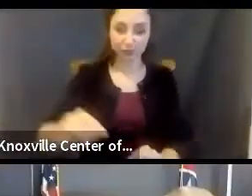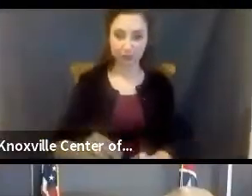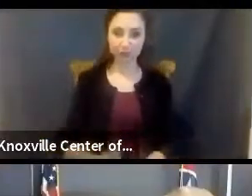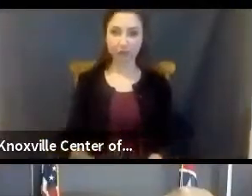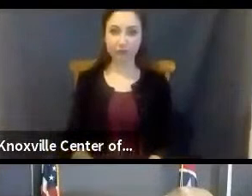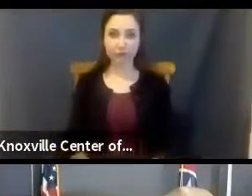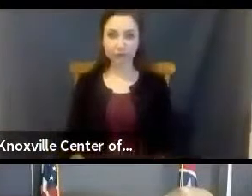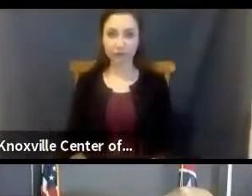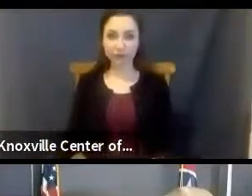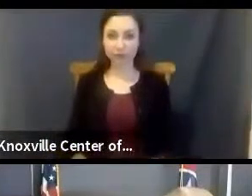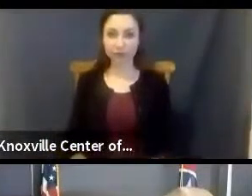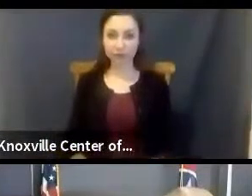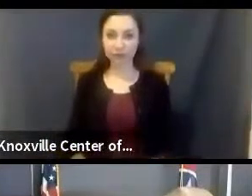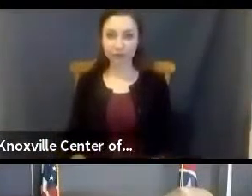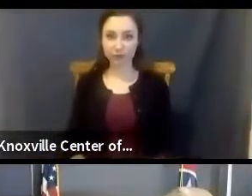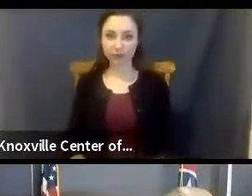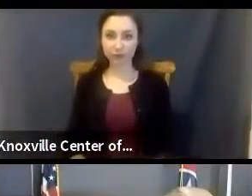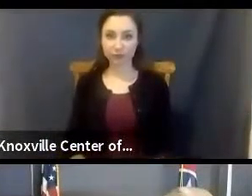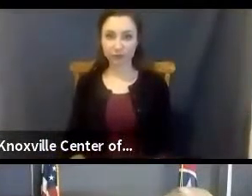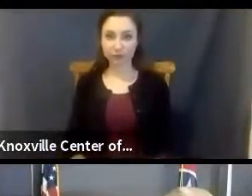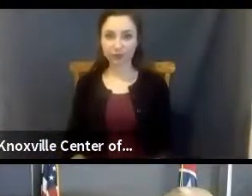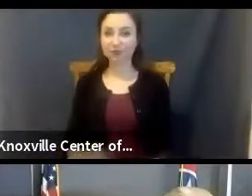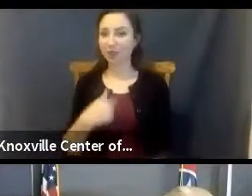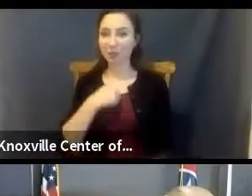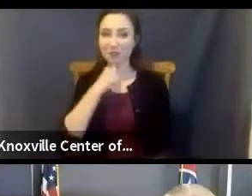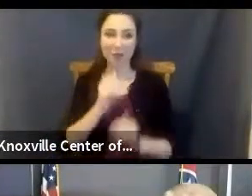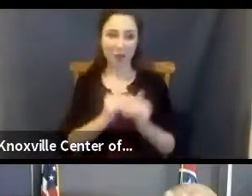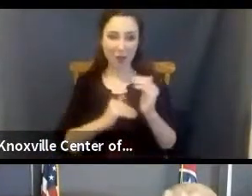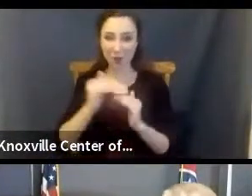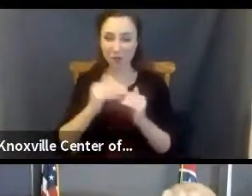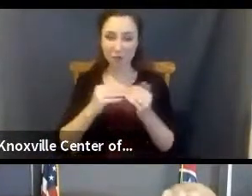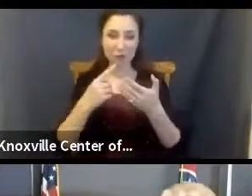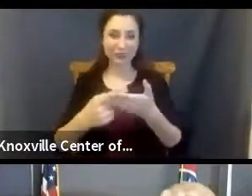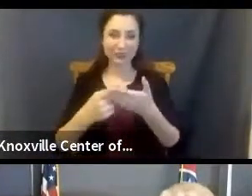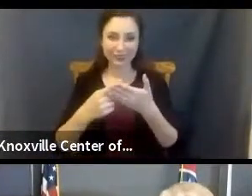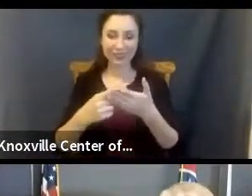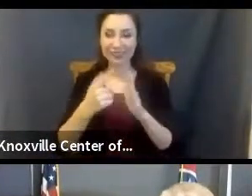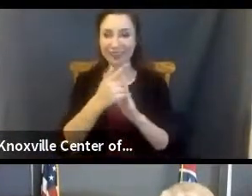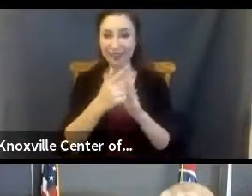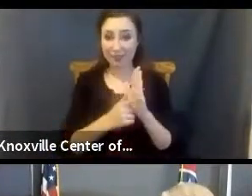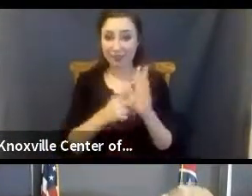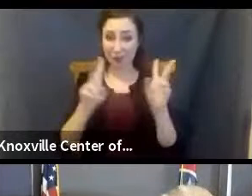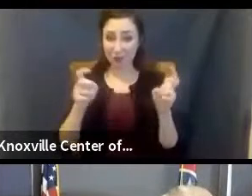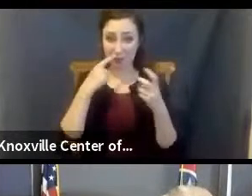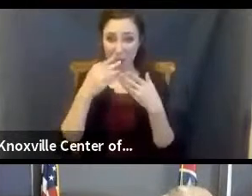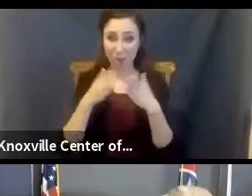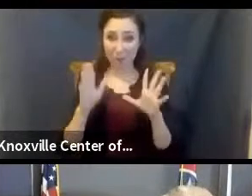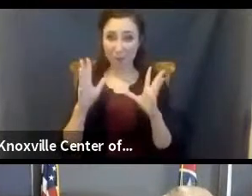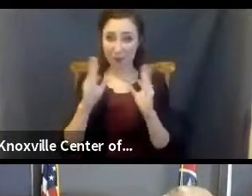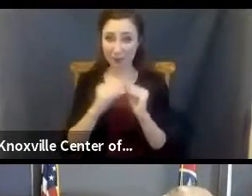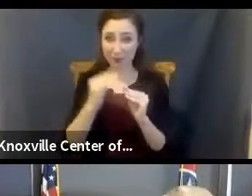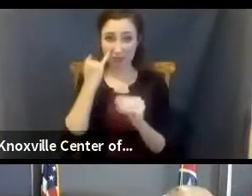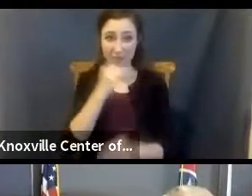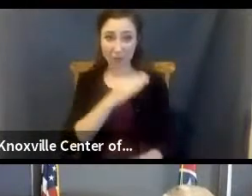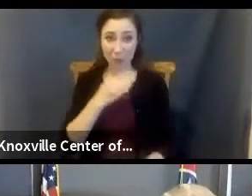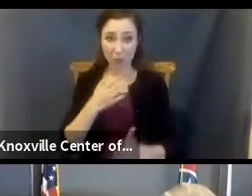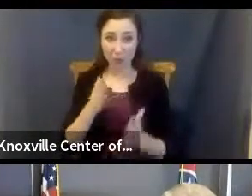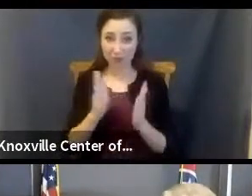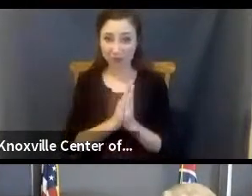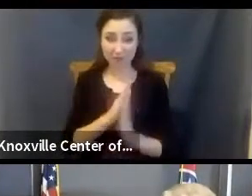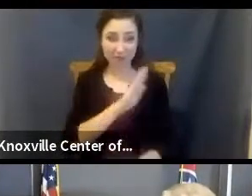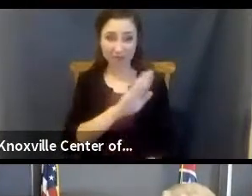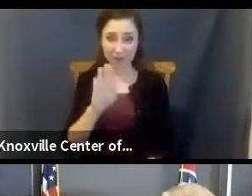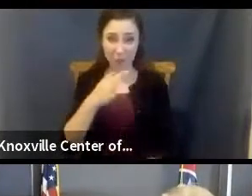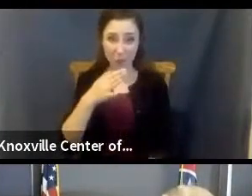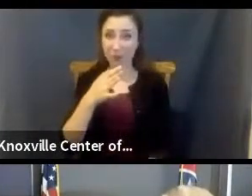strategy or legal issues in a public meeting. If the board asks me to, I will, because the attorney-client privilege belongs to you, not